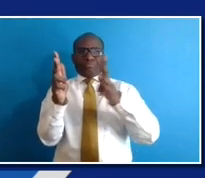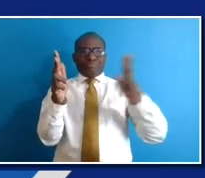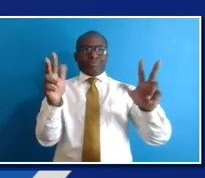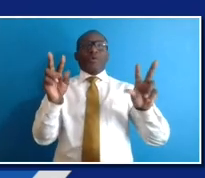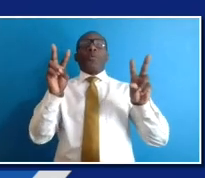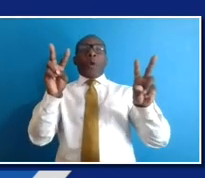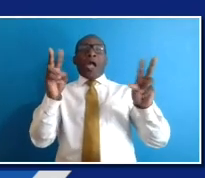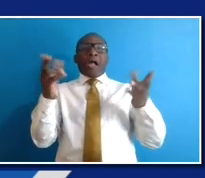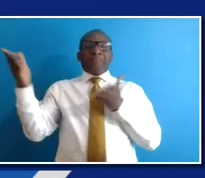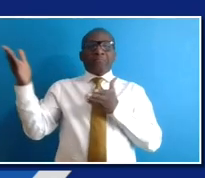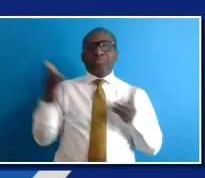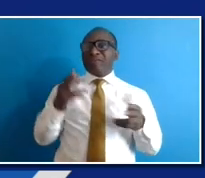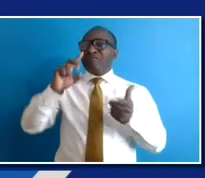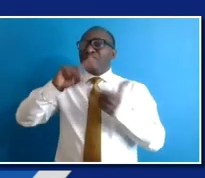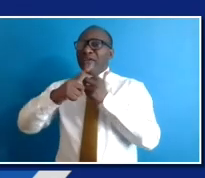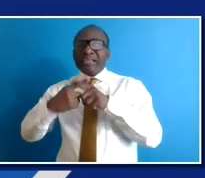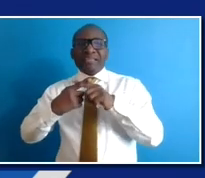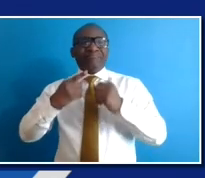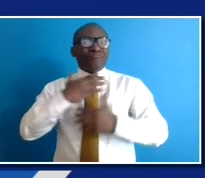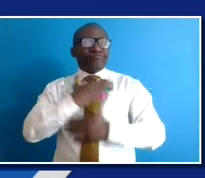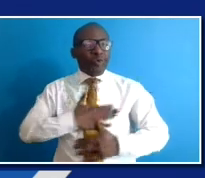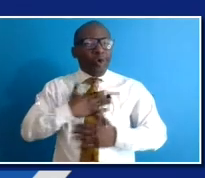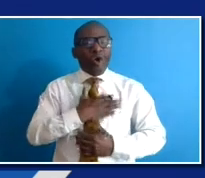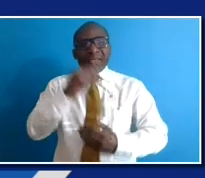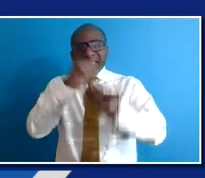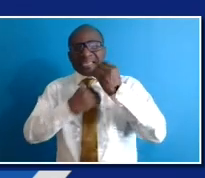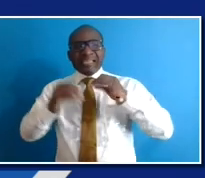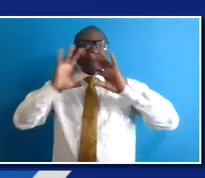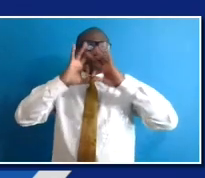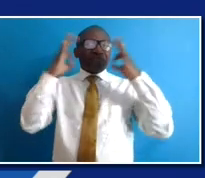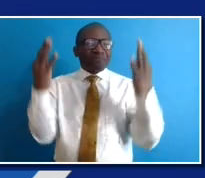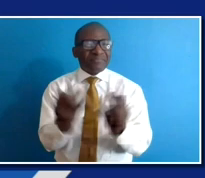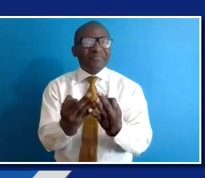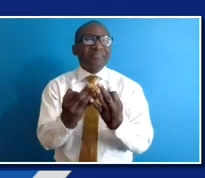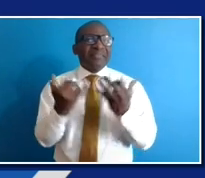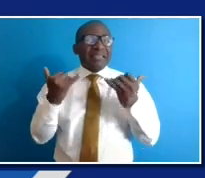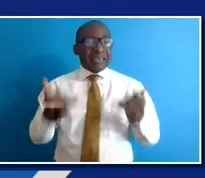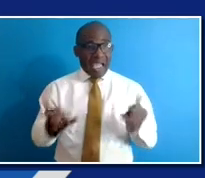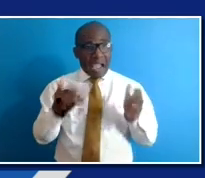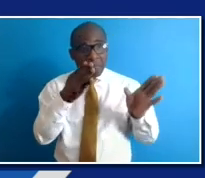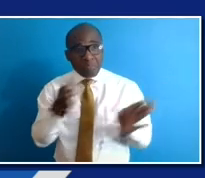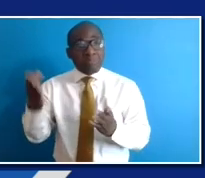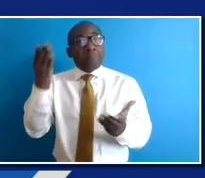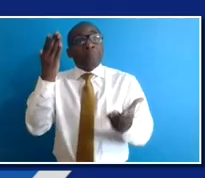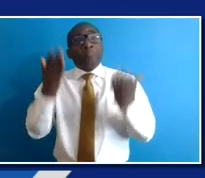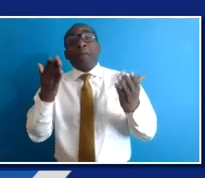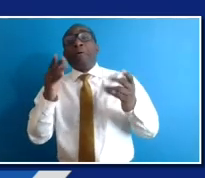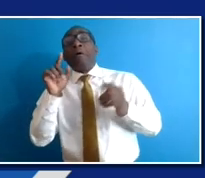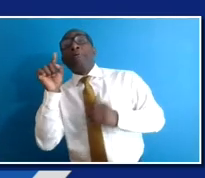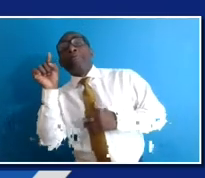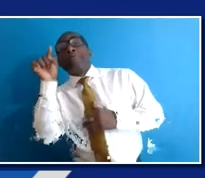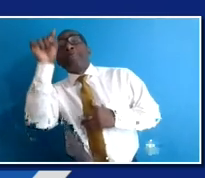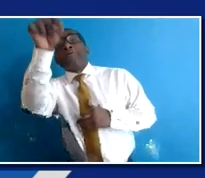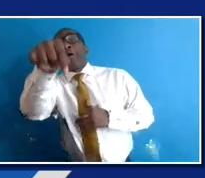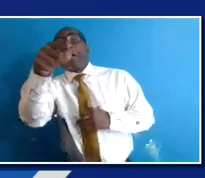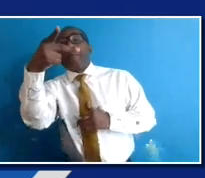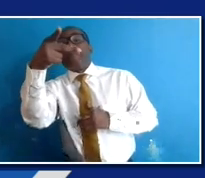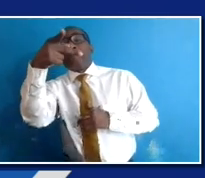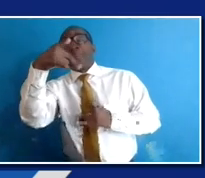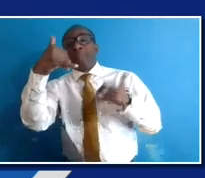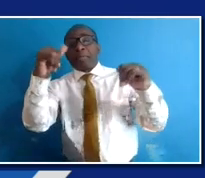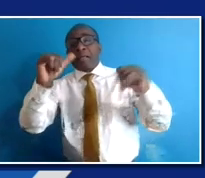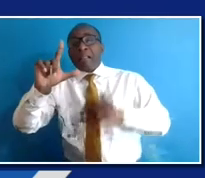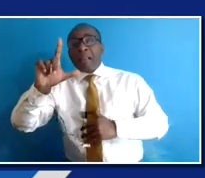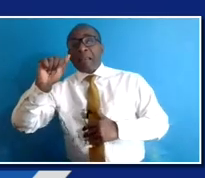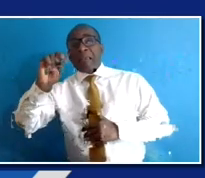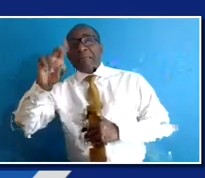we're looking right now at a possibility of doing something similar at the Playland parking lot. We haven't finalized how that might happen yet. When we do, we'll be